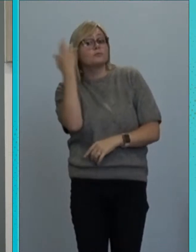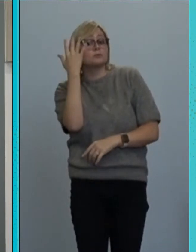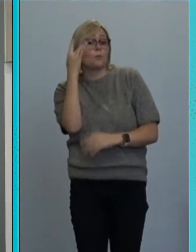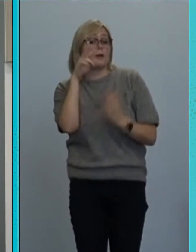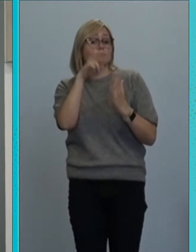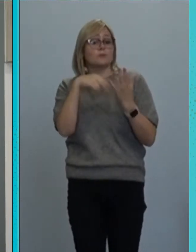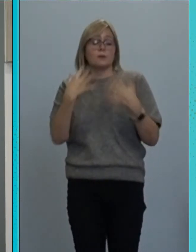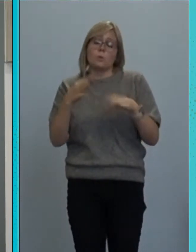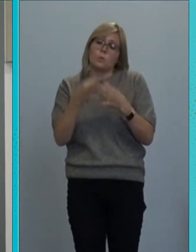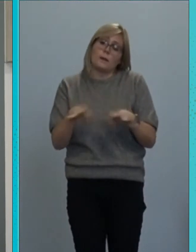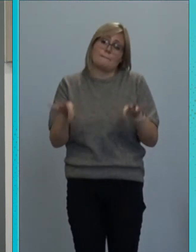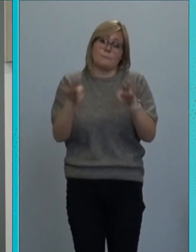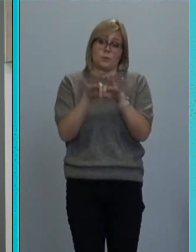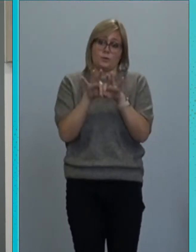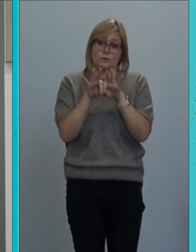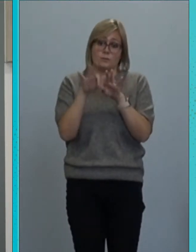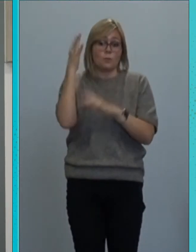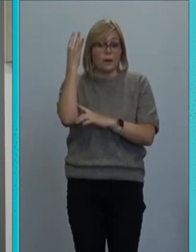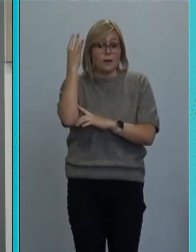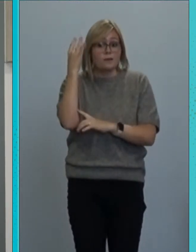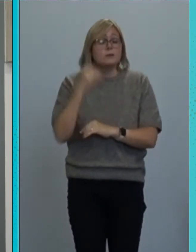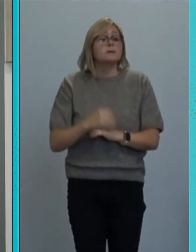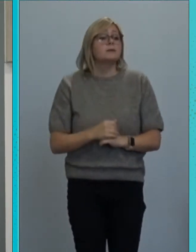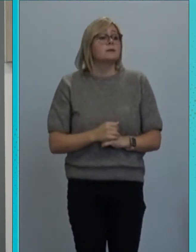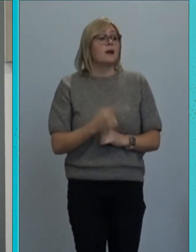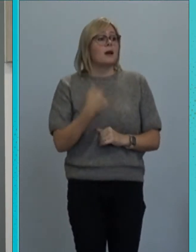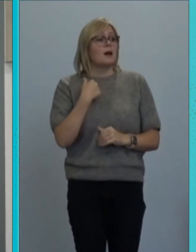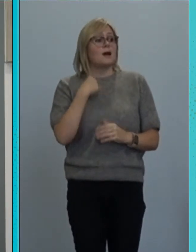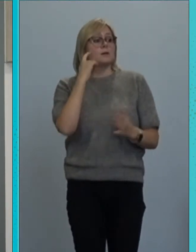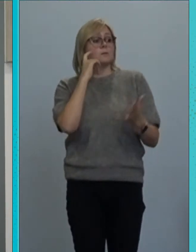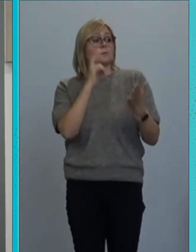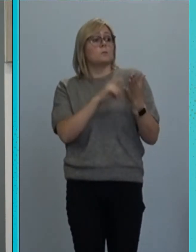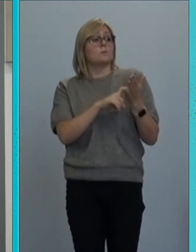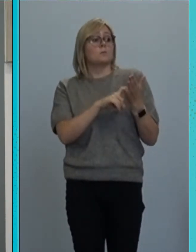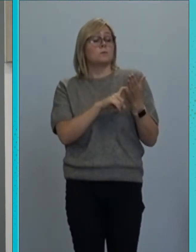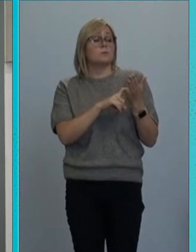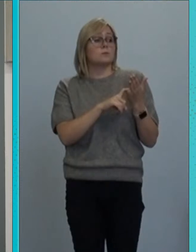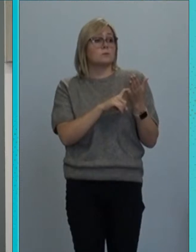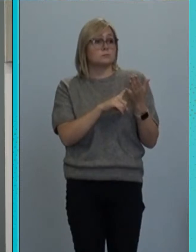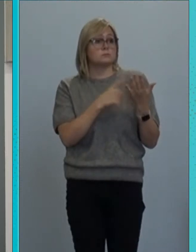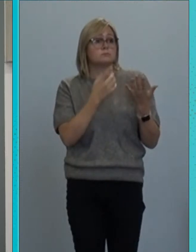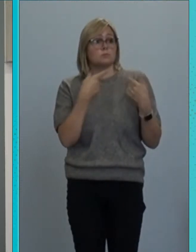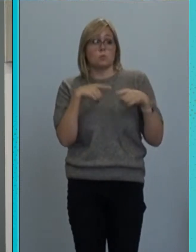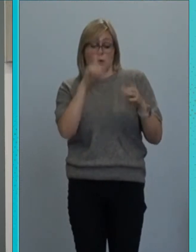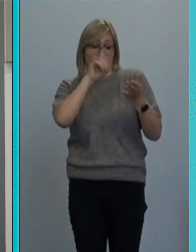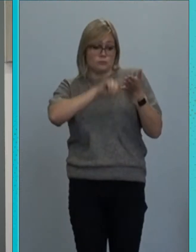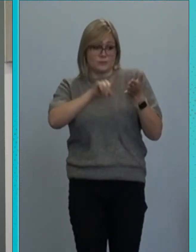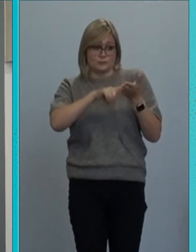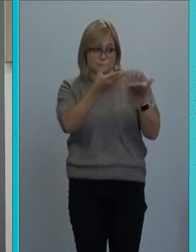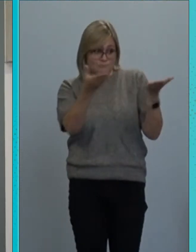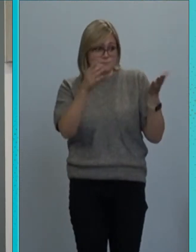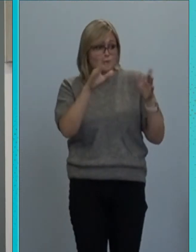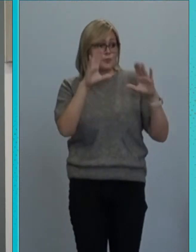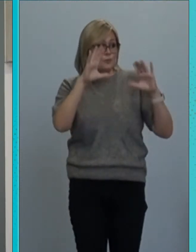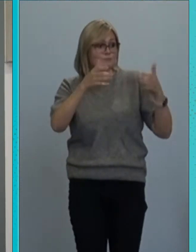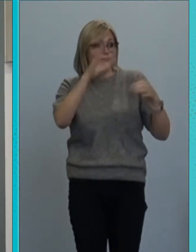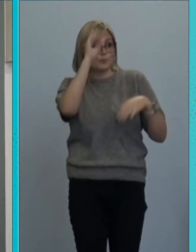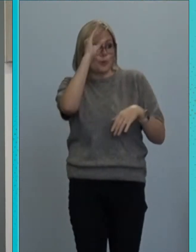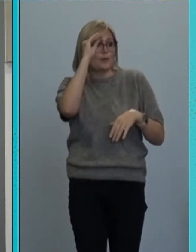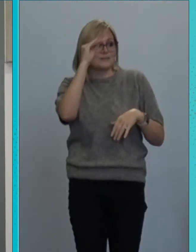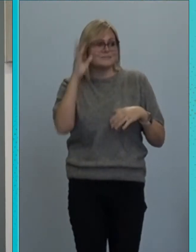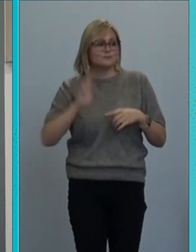so crucial, one that I discovered while researching the Boys of